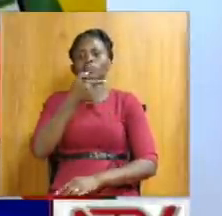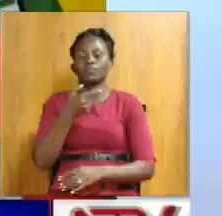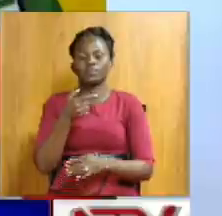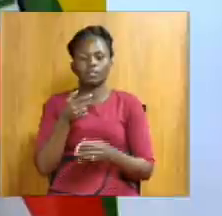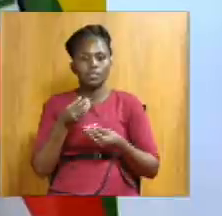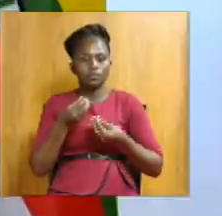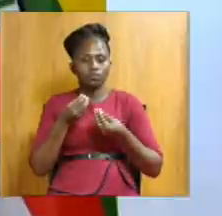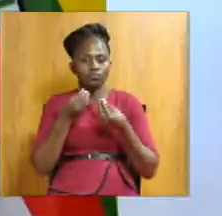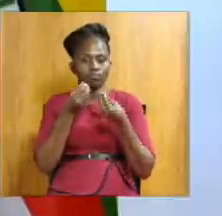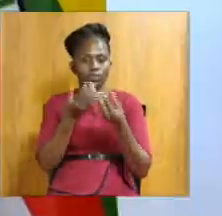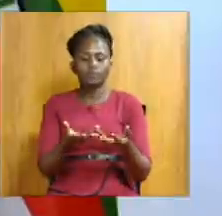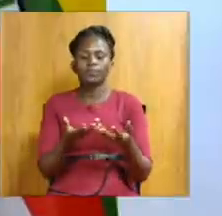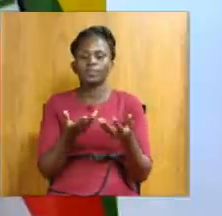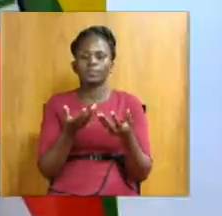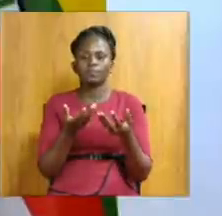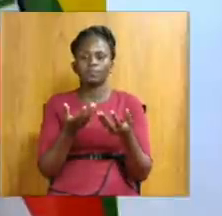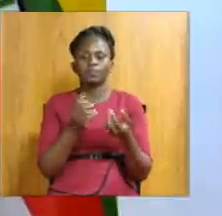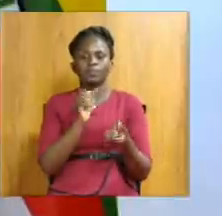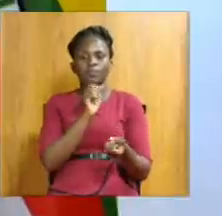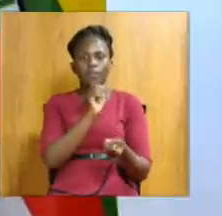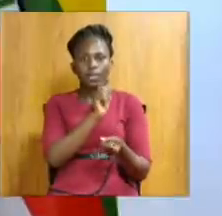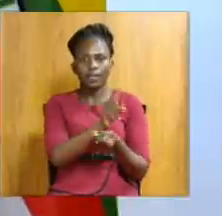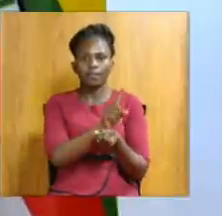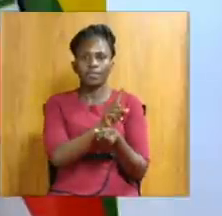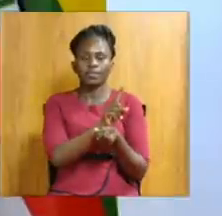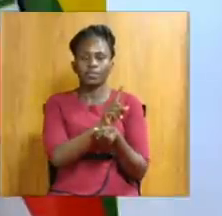administered are